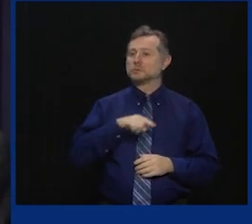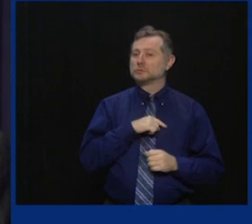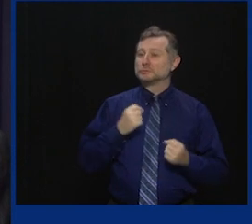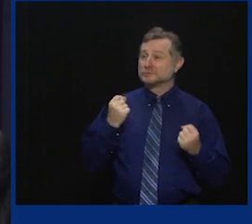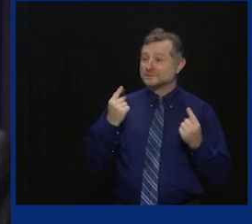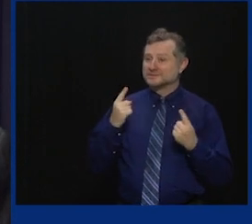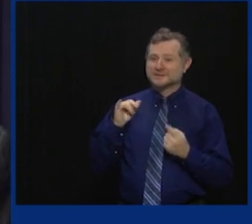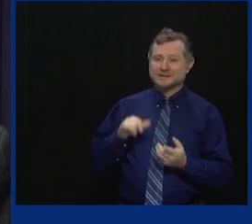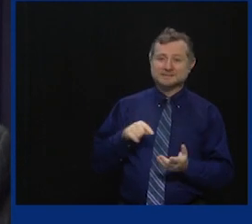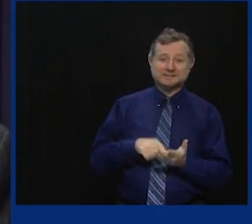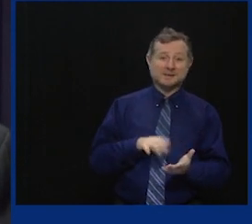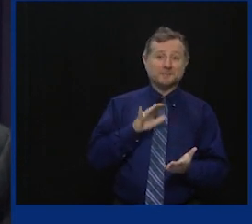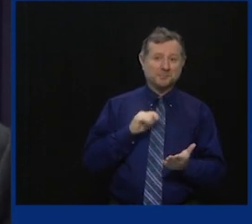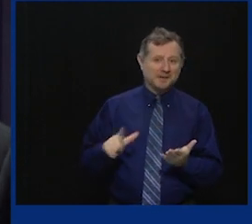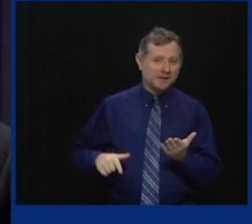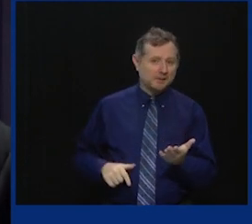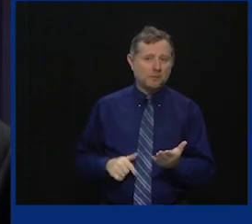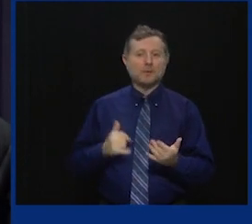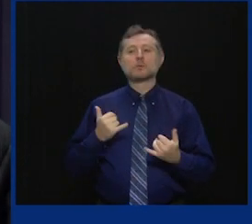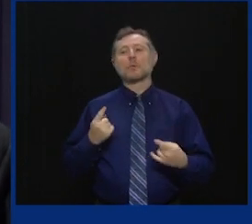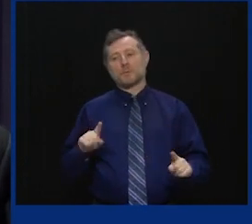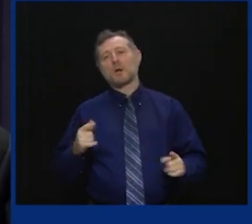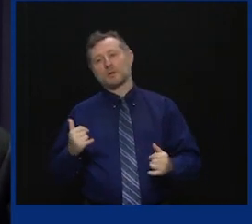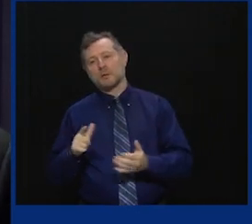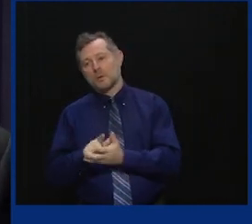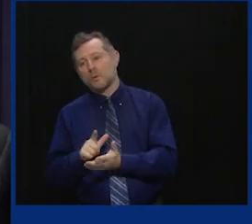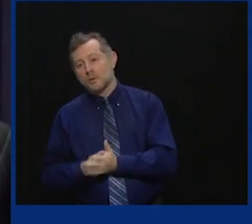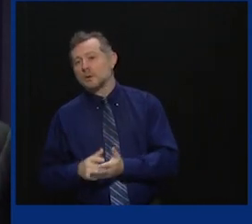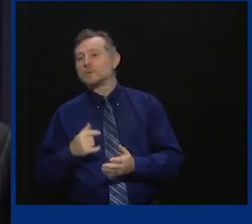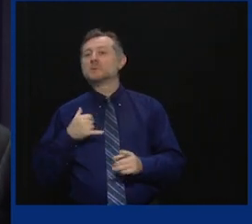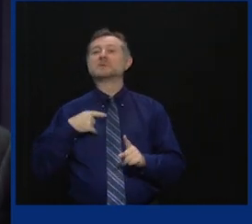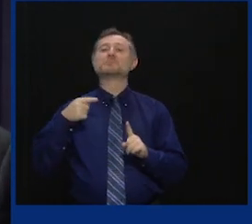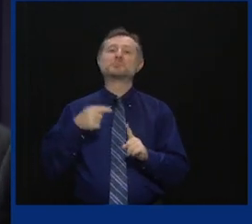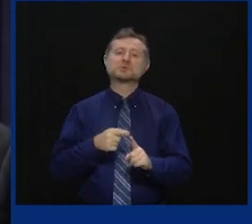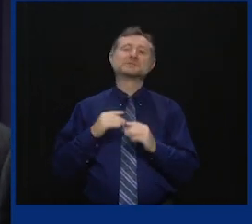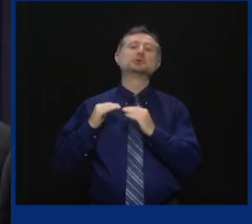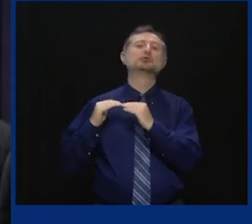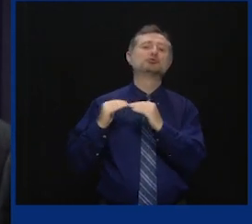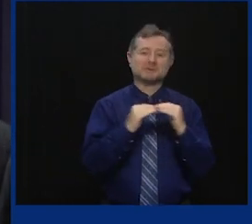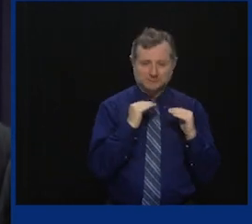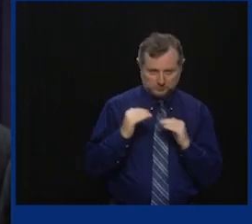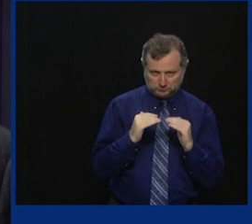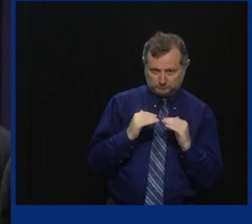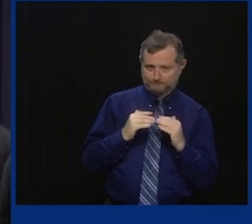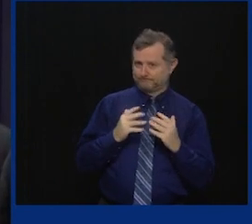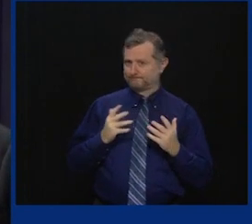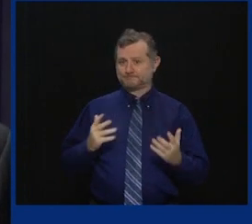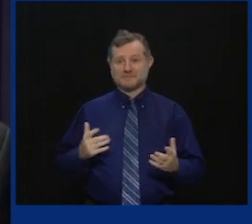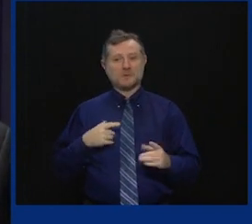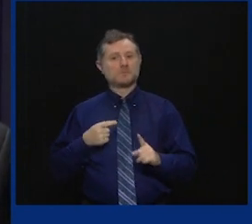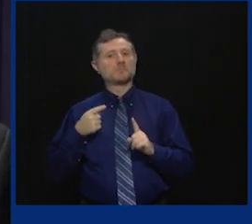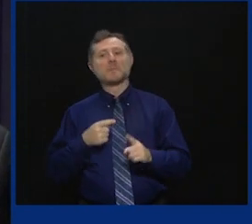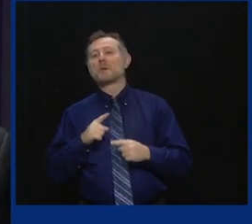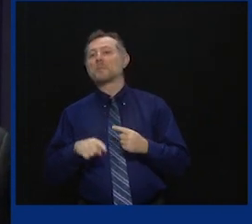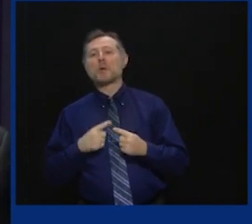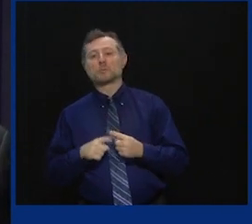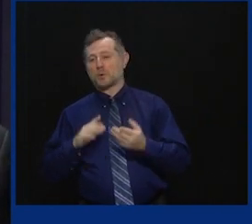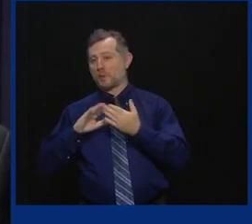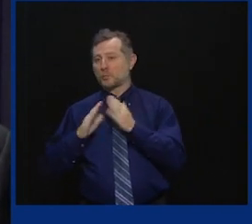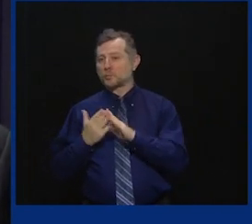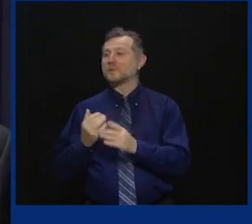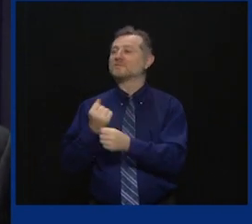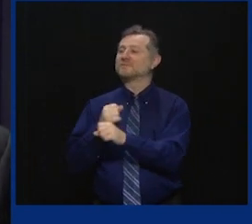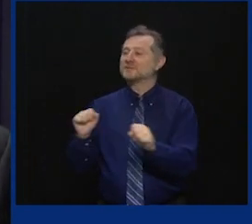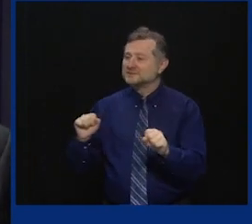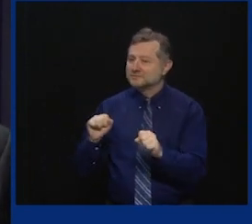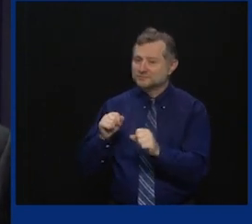bill and now this law is about justice. This is about keeping the community safe, and this bill allows us to